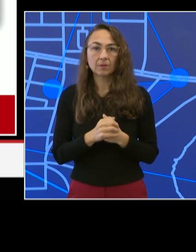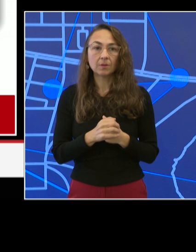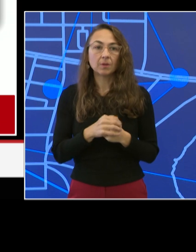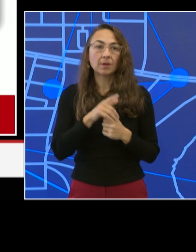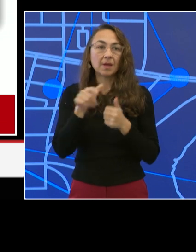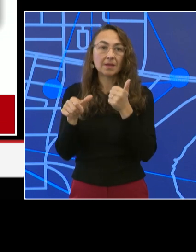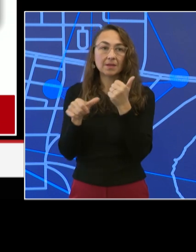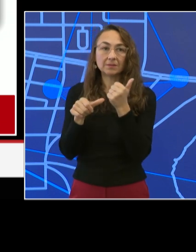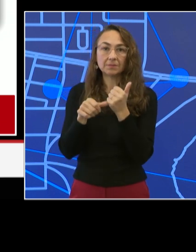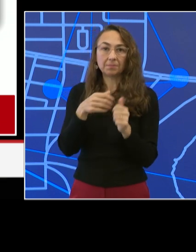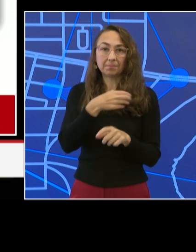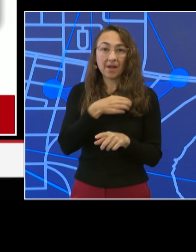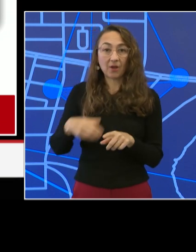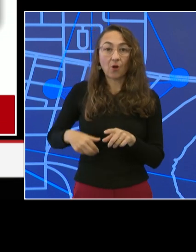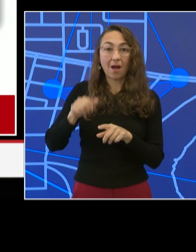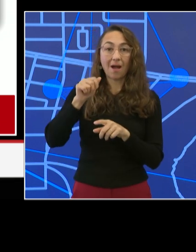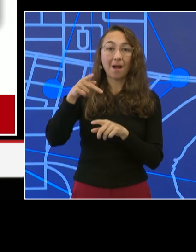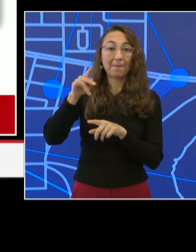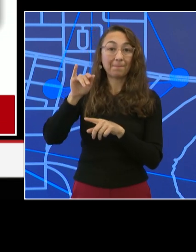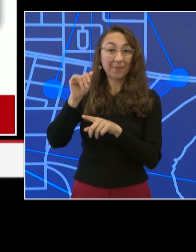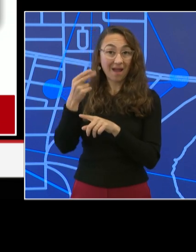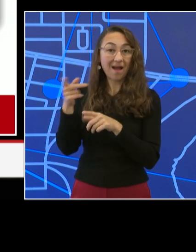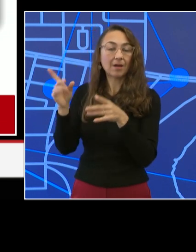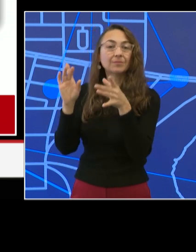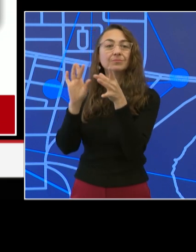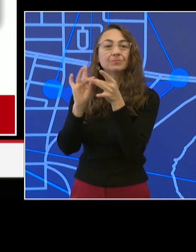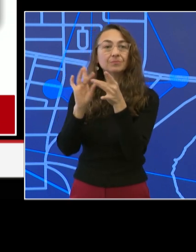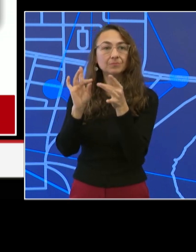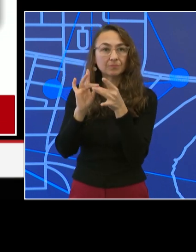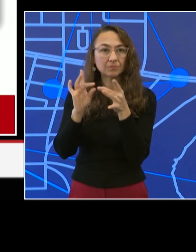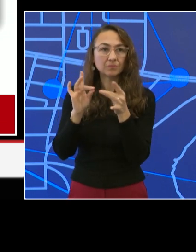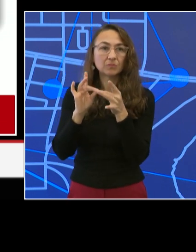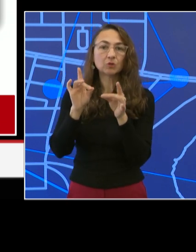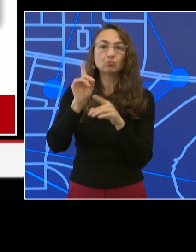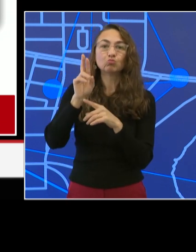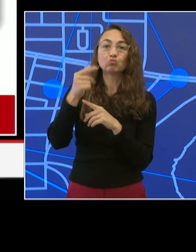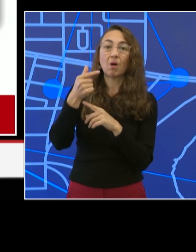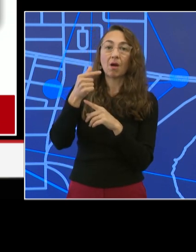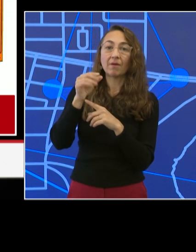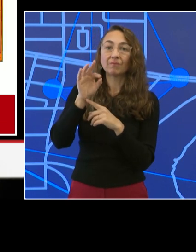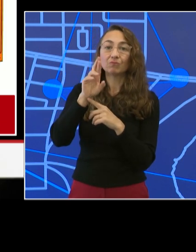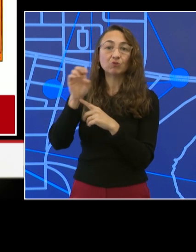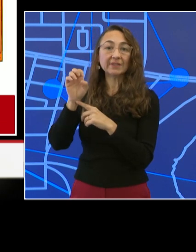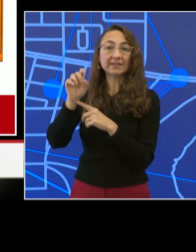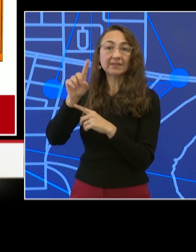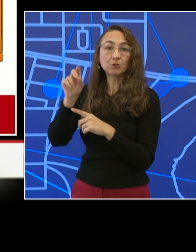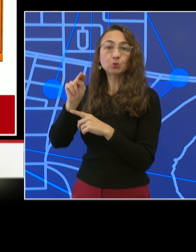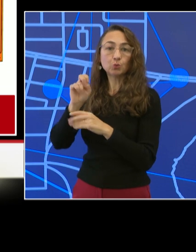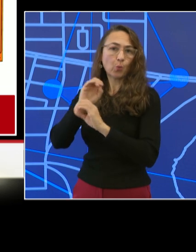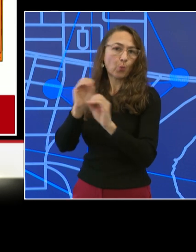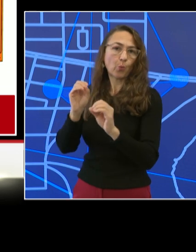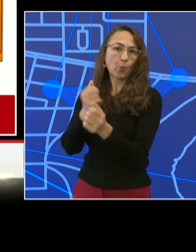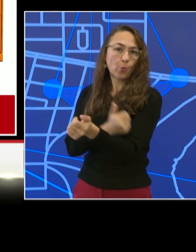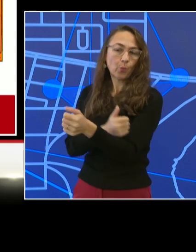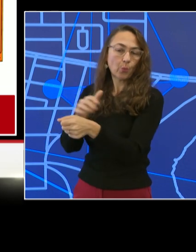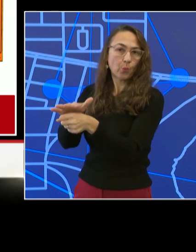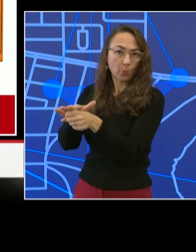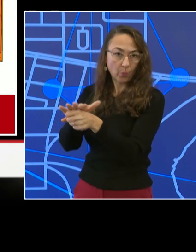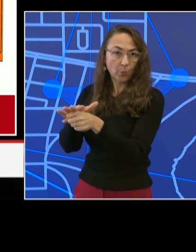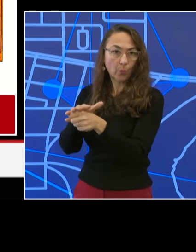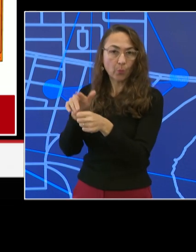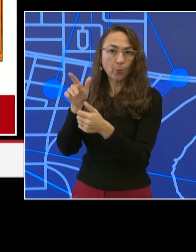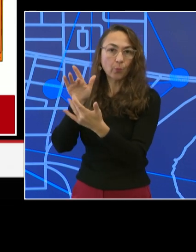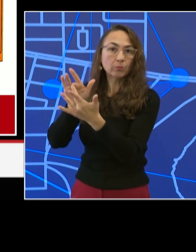about our drug-free zones. One of the top concerns that we heard, and also I heard from our community entering this year, was about the